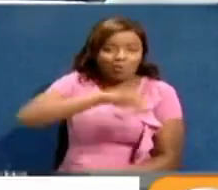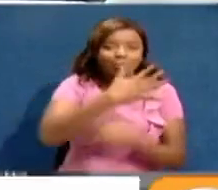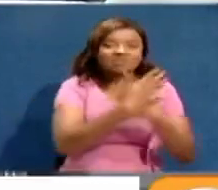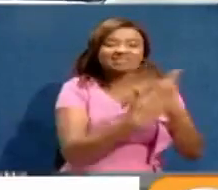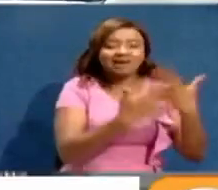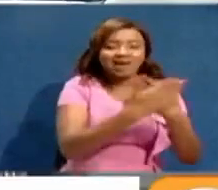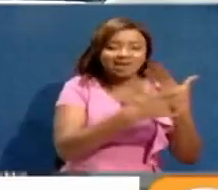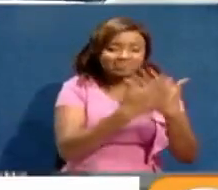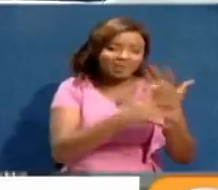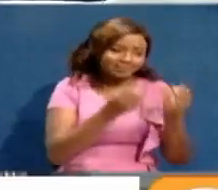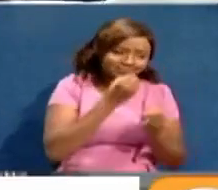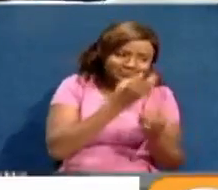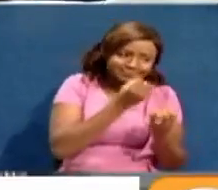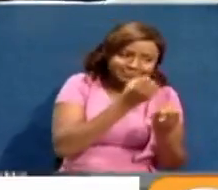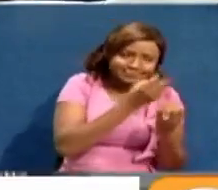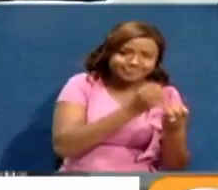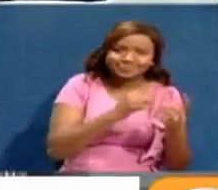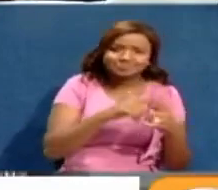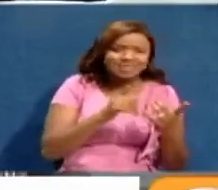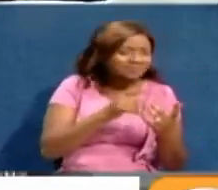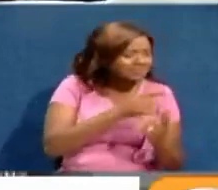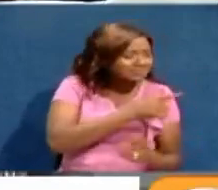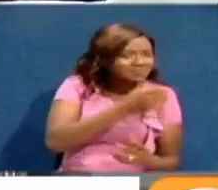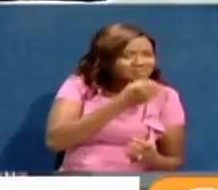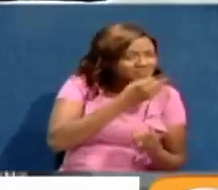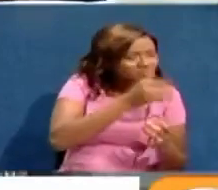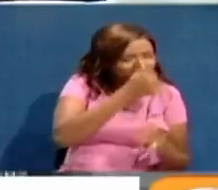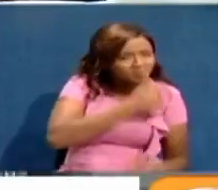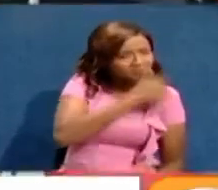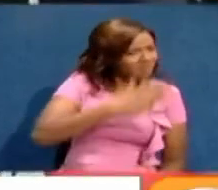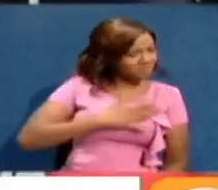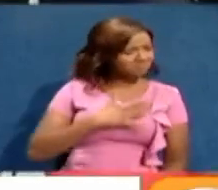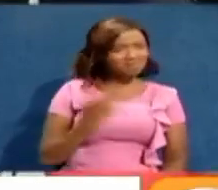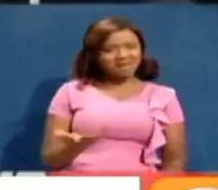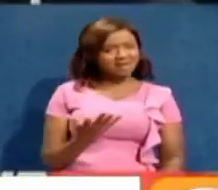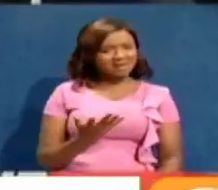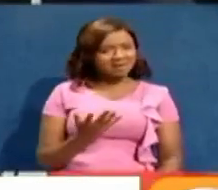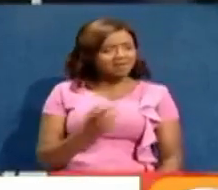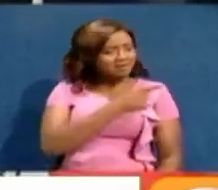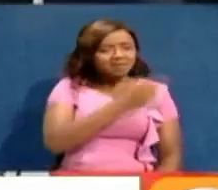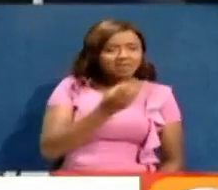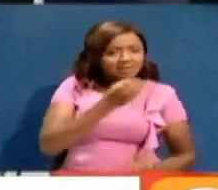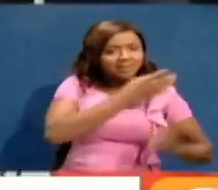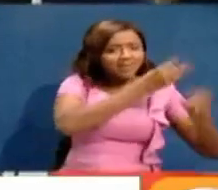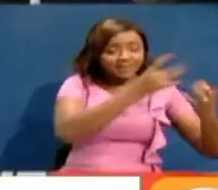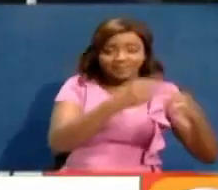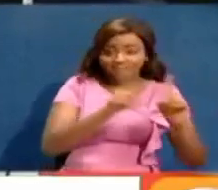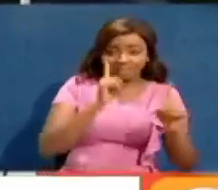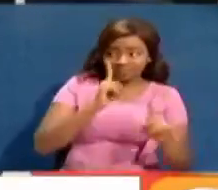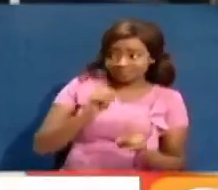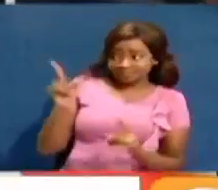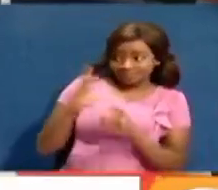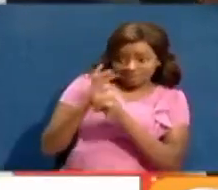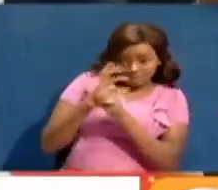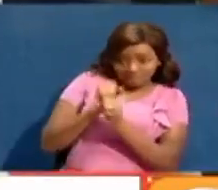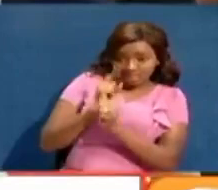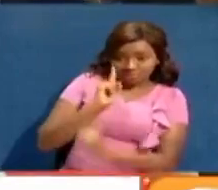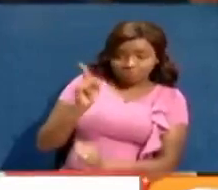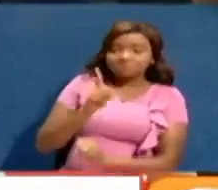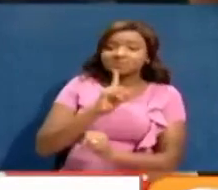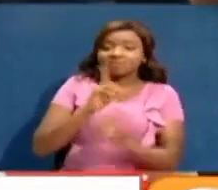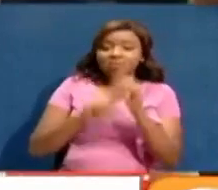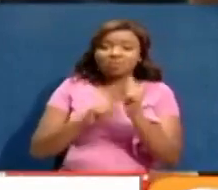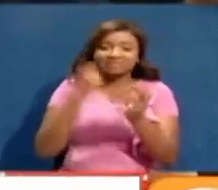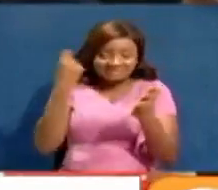even guarantee personal information privacy. According to the Institute of Certified Public Accountants of Kenya, that's ICPAK, most of the tax returns are filed